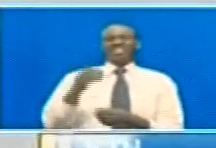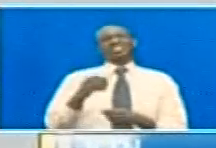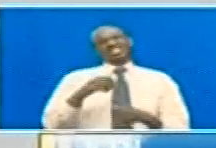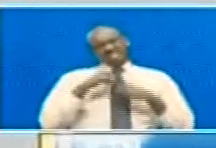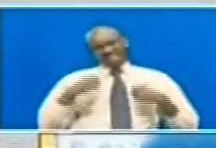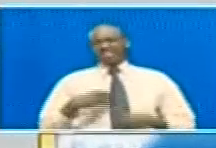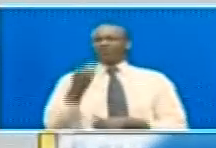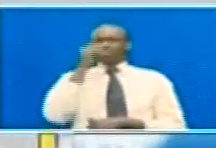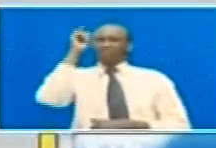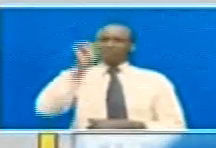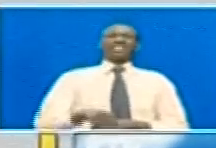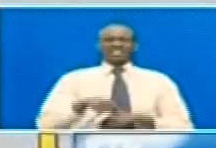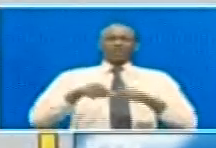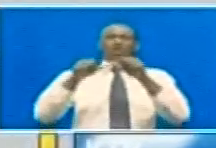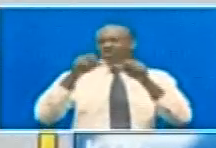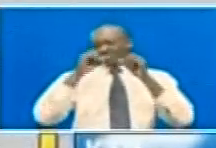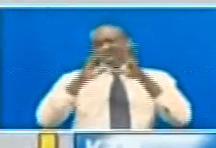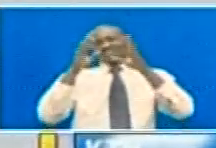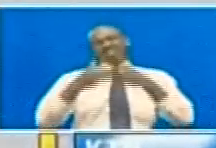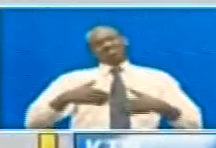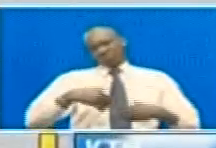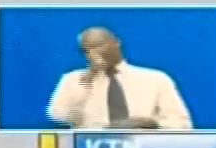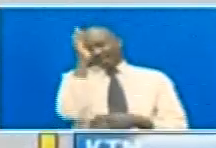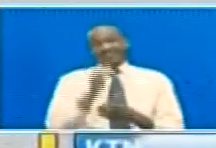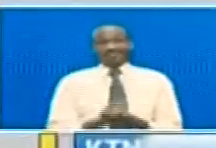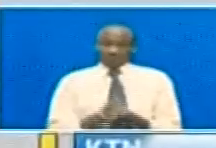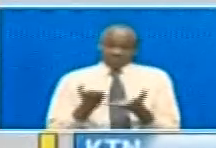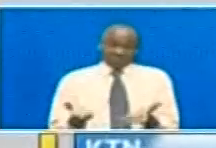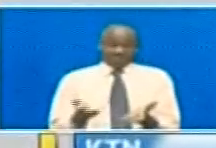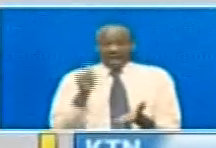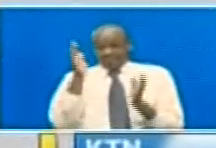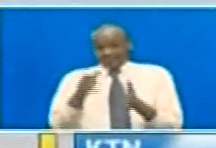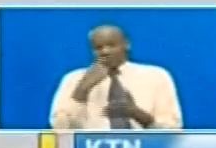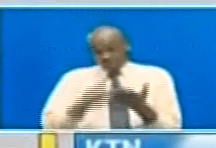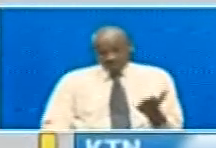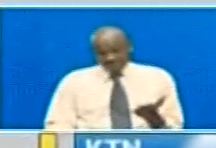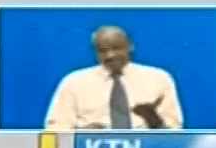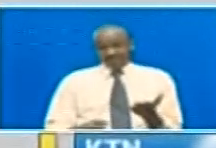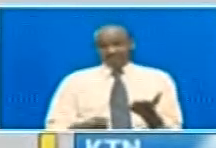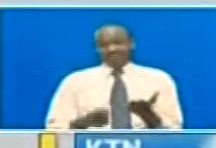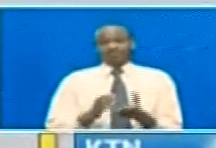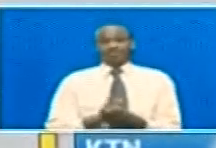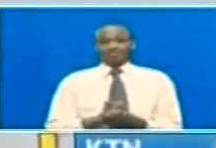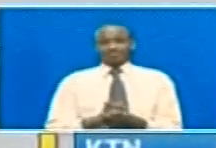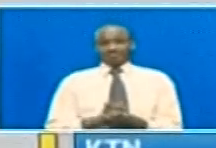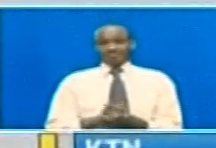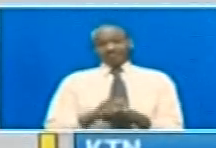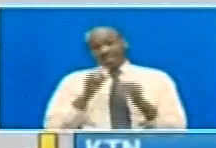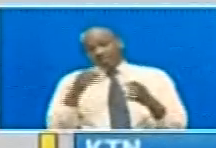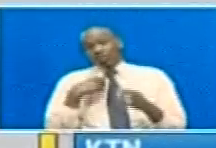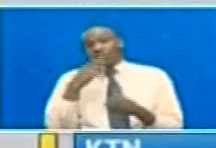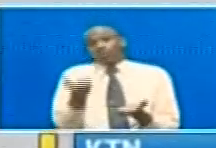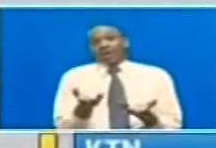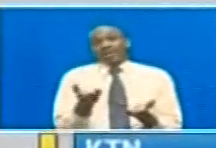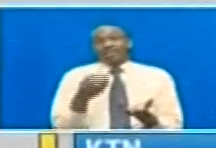food is not a constitutional right. Yes, and another one here, Rara says, why is the first place, if it's so insecure, why go there in